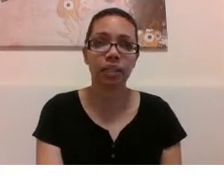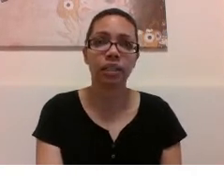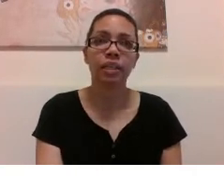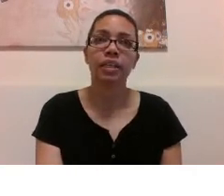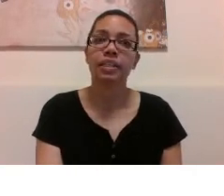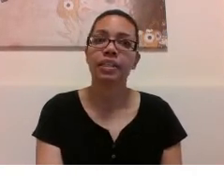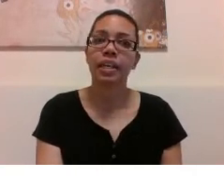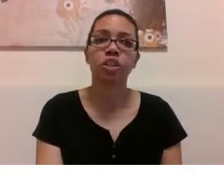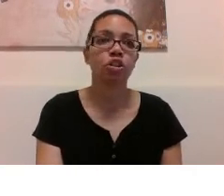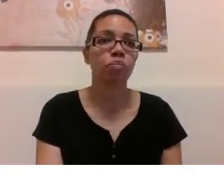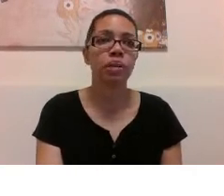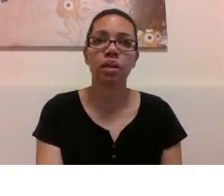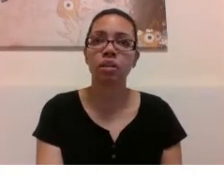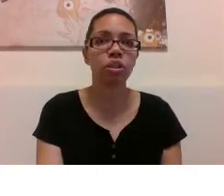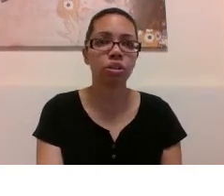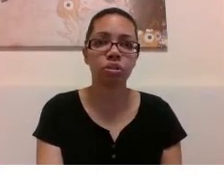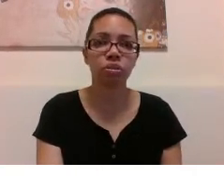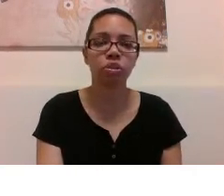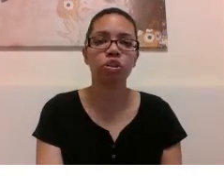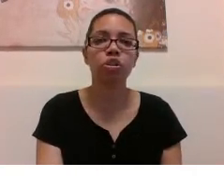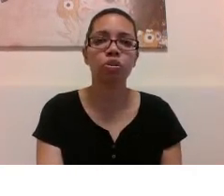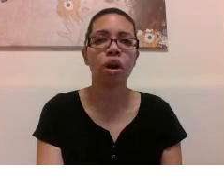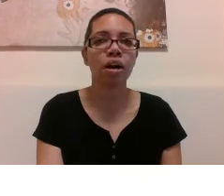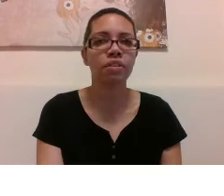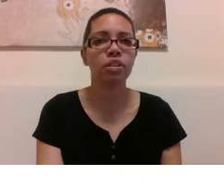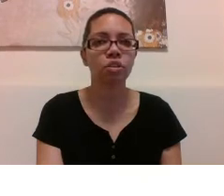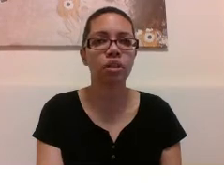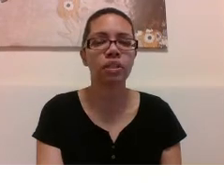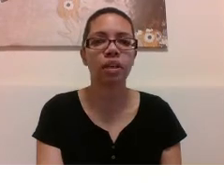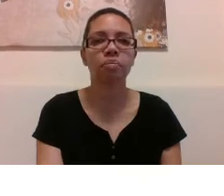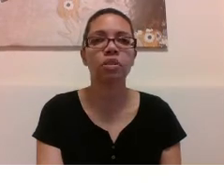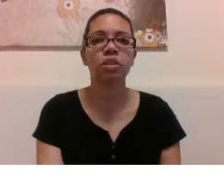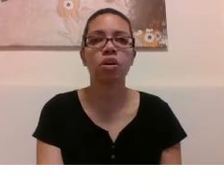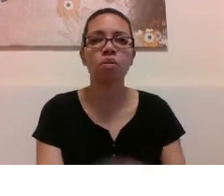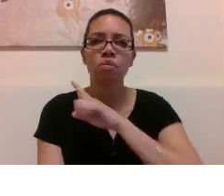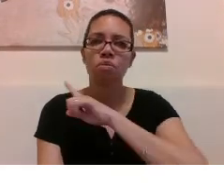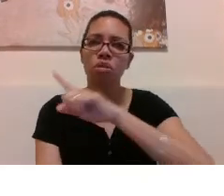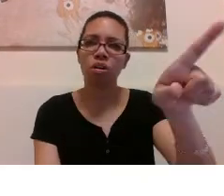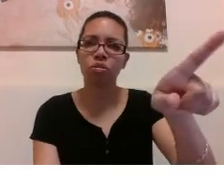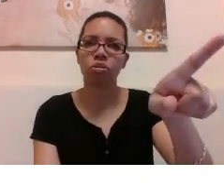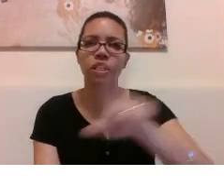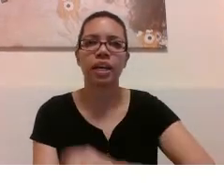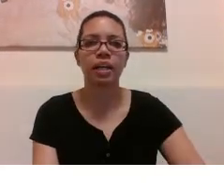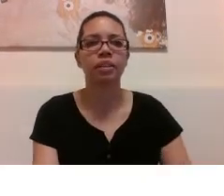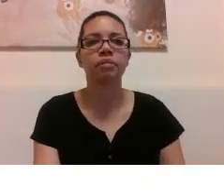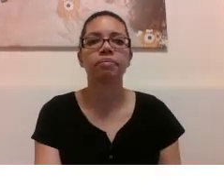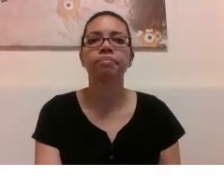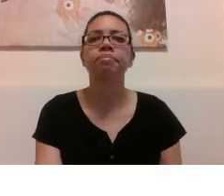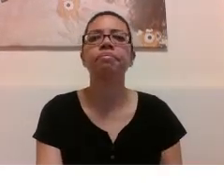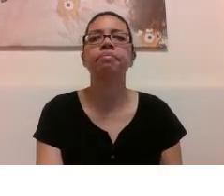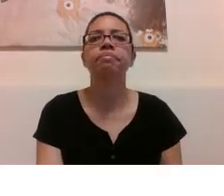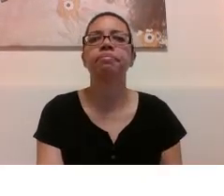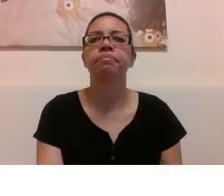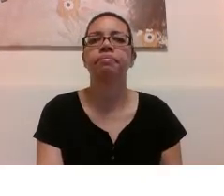but they don't belong to you. You have stolen them, so go to jail.